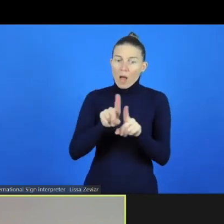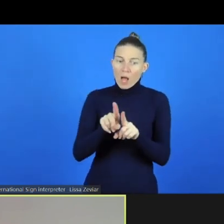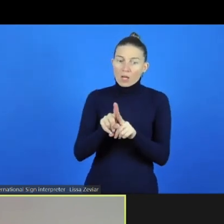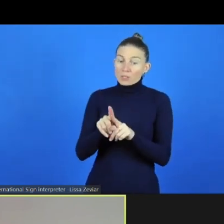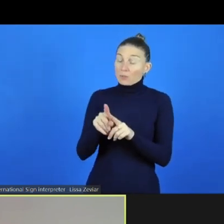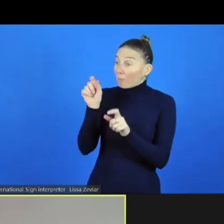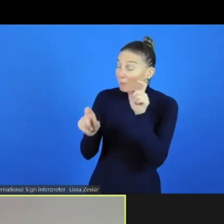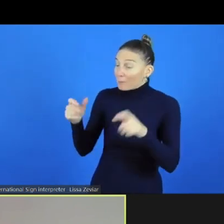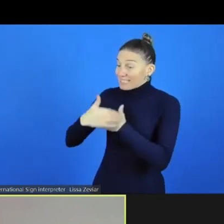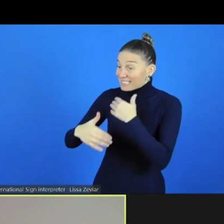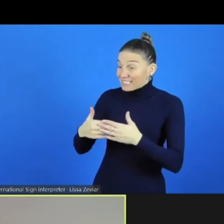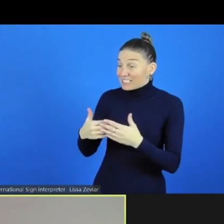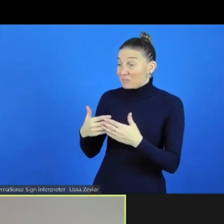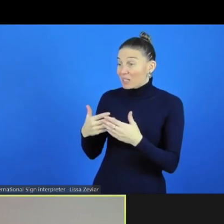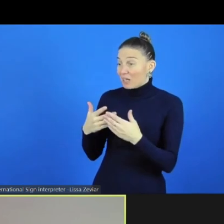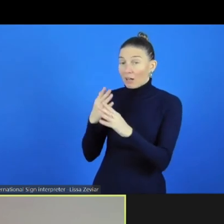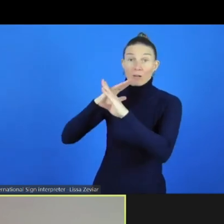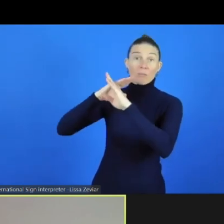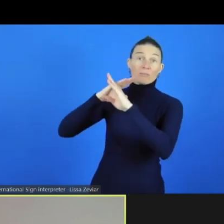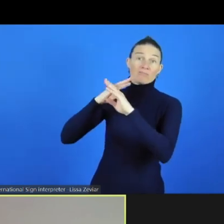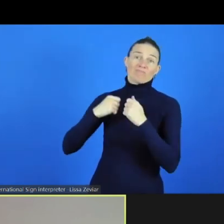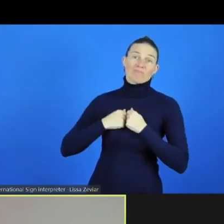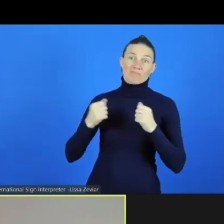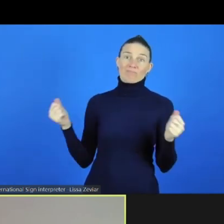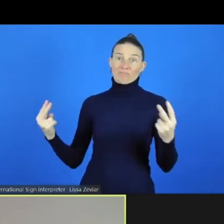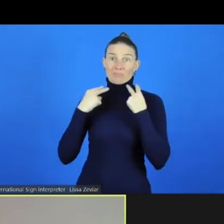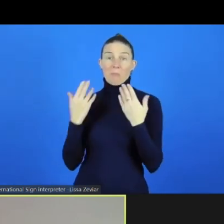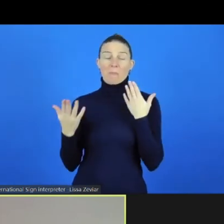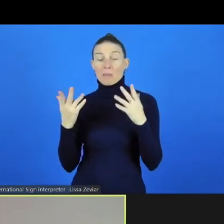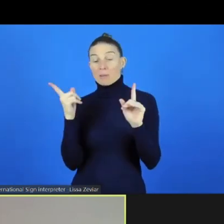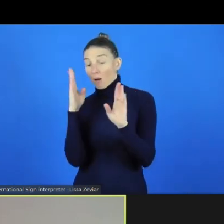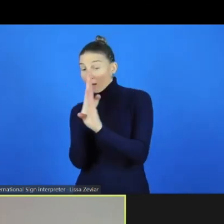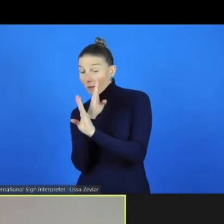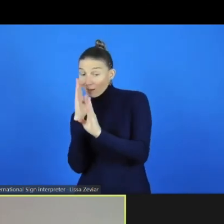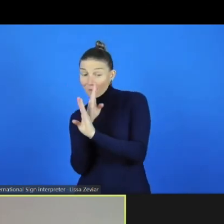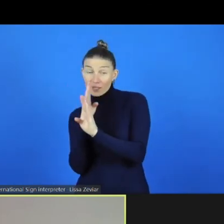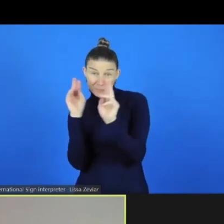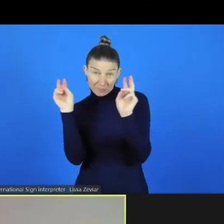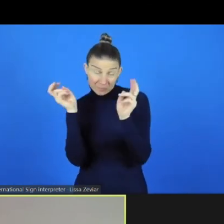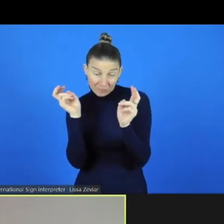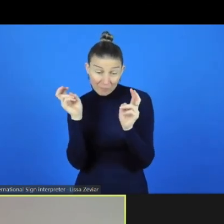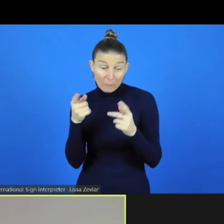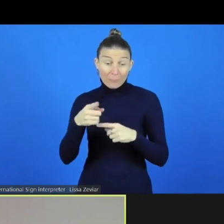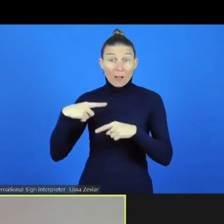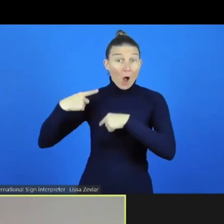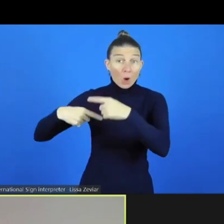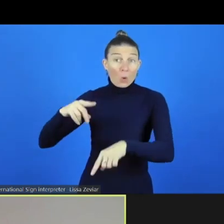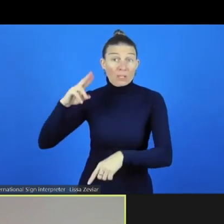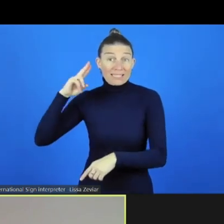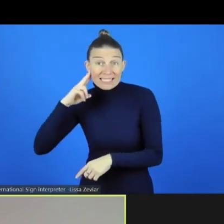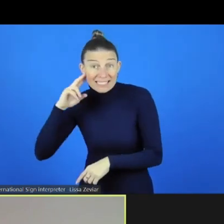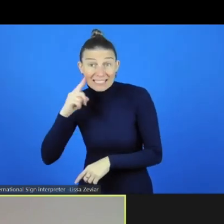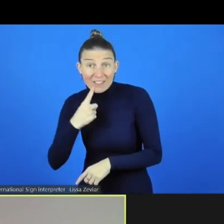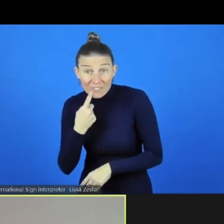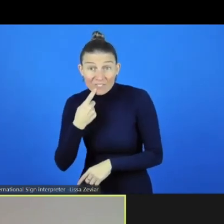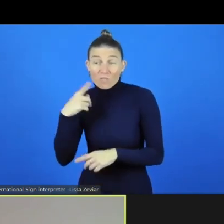disabilities to disclose disability. So people who might have previously been hiding their ongoing deafness or their acquiring deafness or